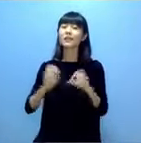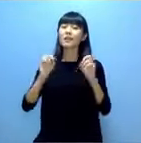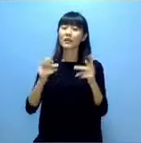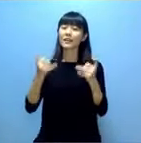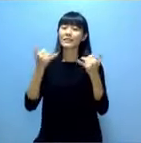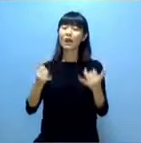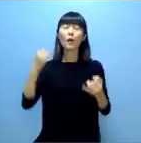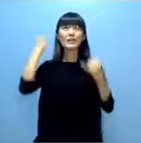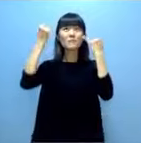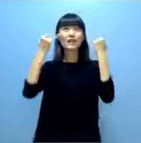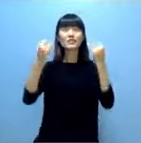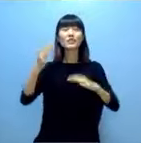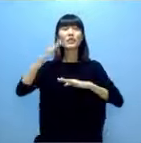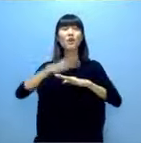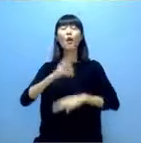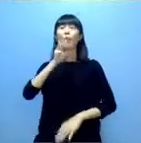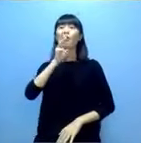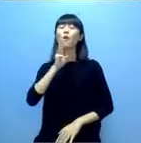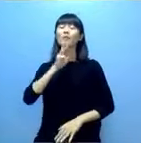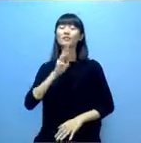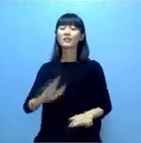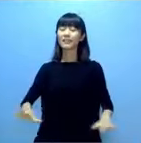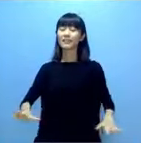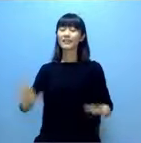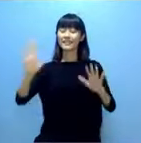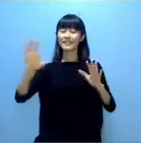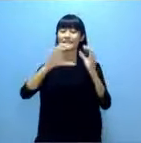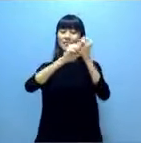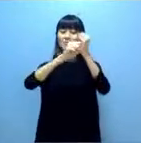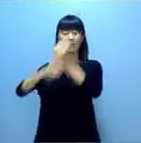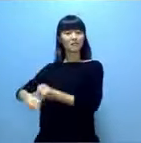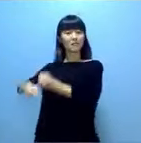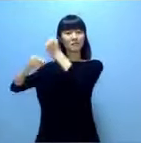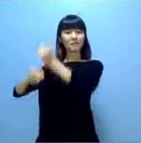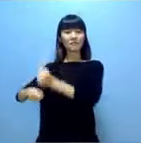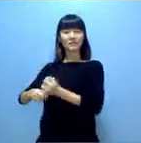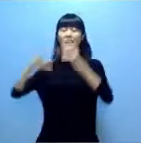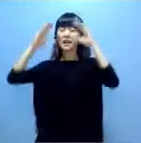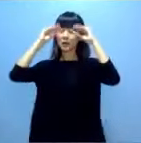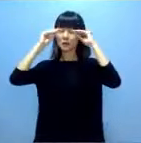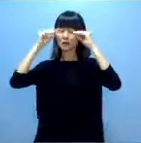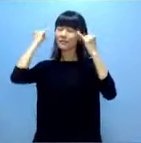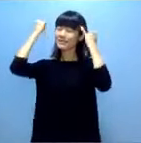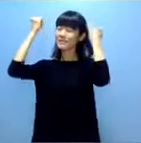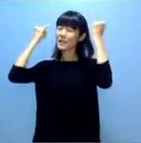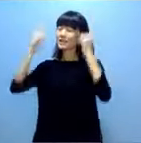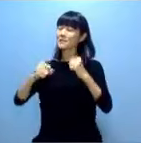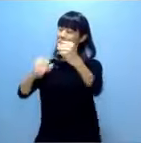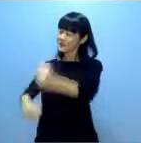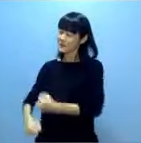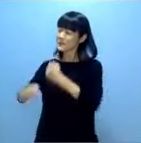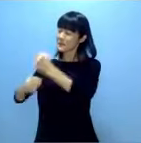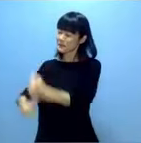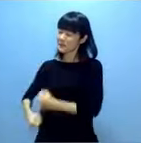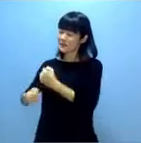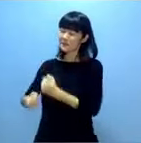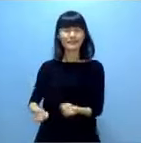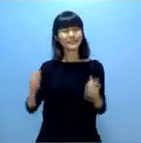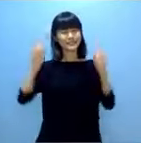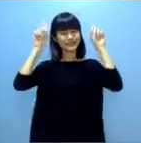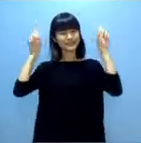on waters, right? This is your paddle. Yeah. Okay, now let's paddle. Close your eyes and pretend to paddle. Yeah.